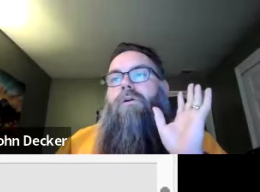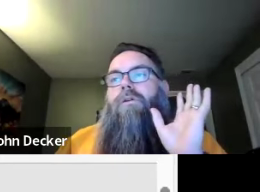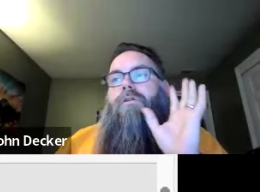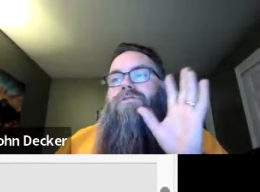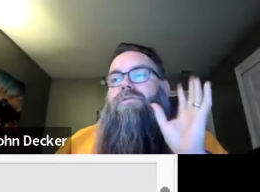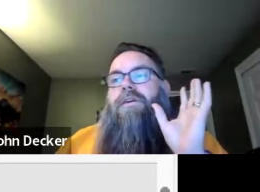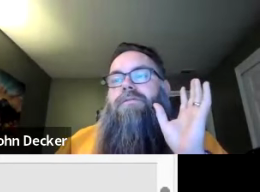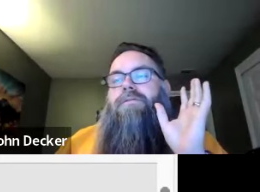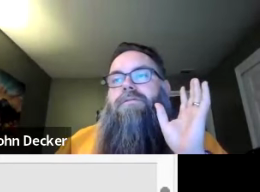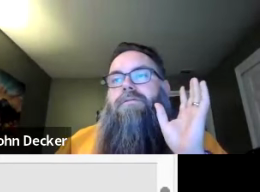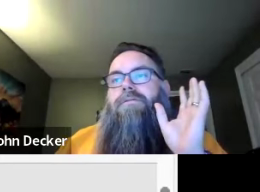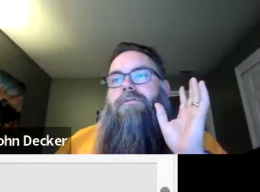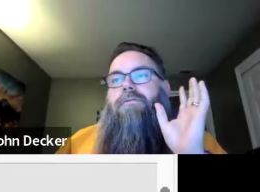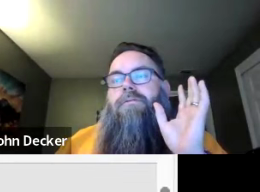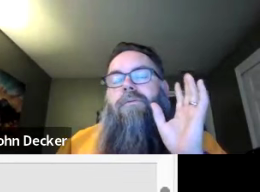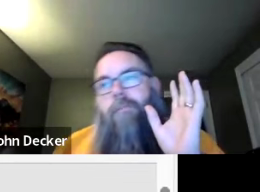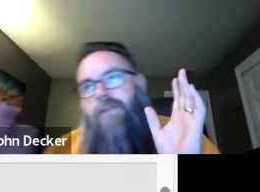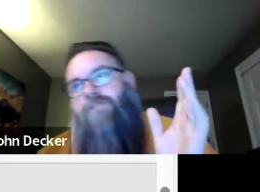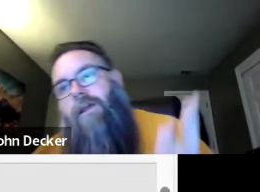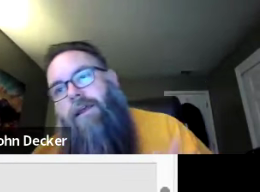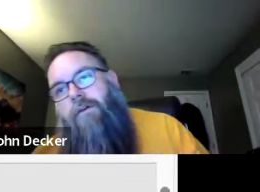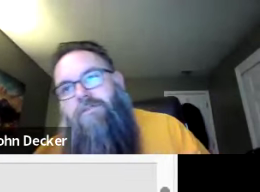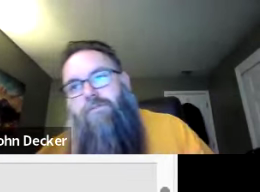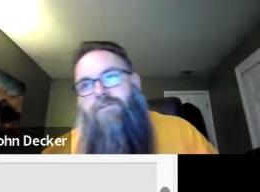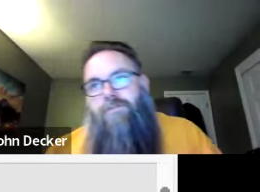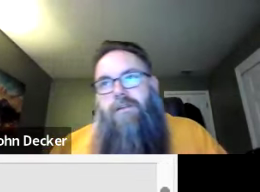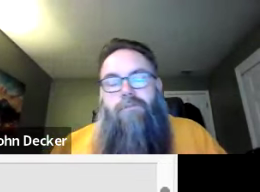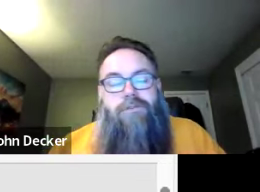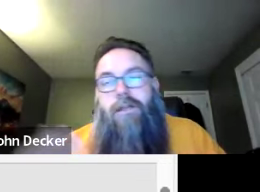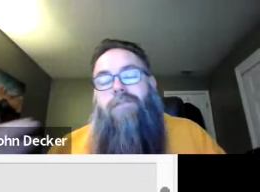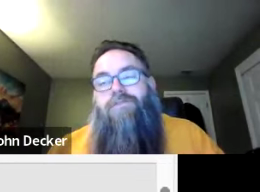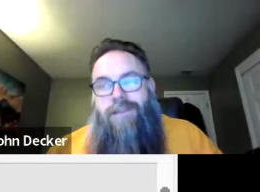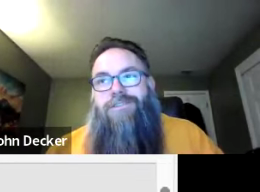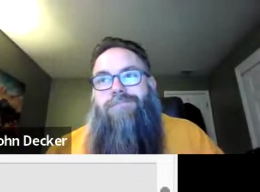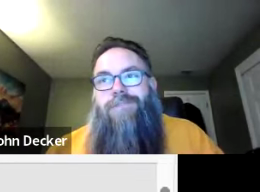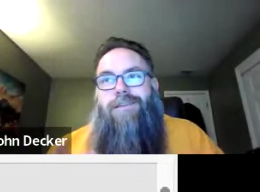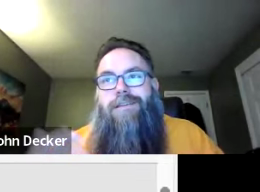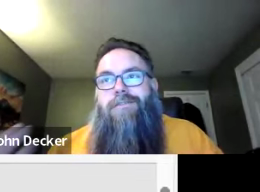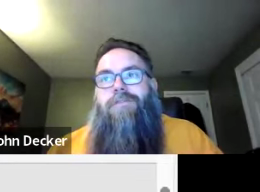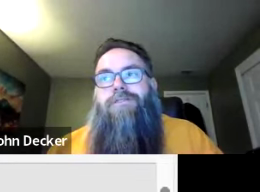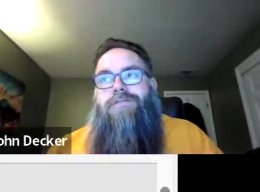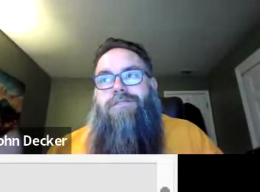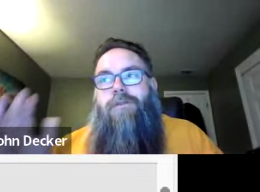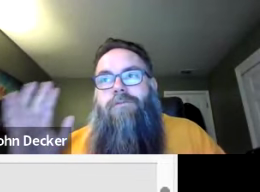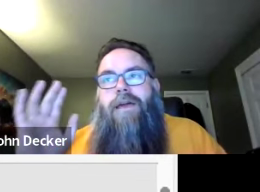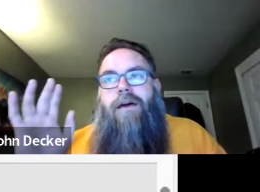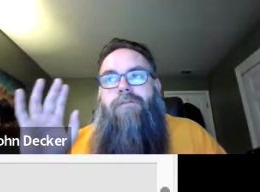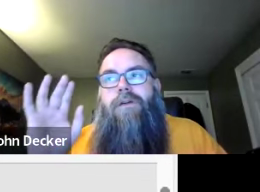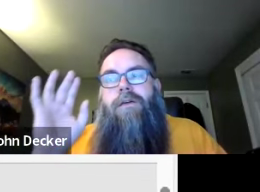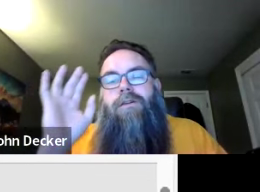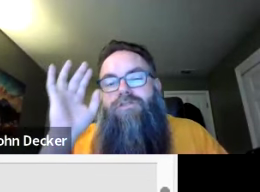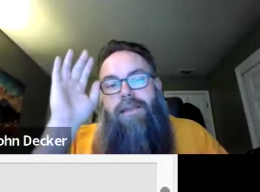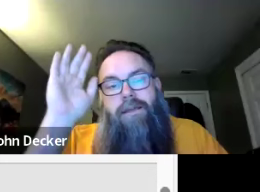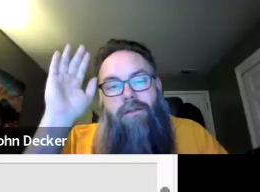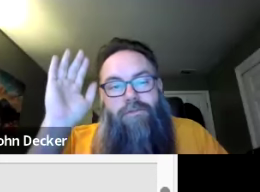So there are two things that we are managing right now as a regional center. Well, there's a lot of things we're managing, but in the community services department, we